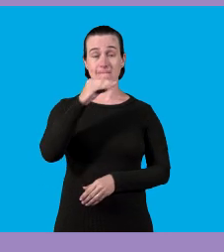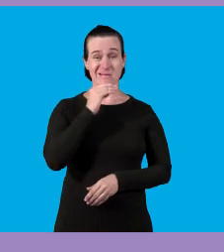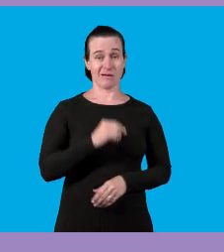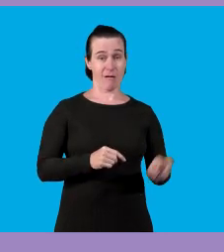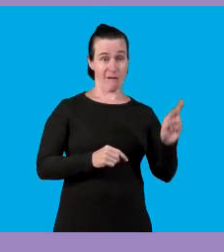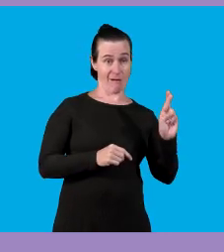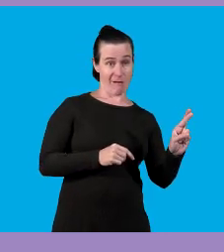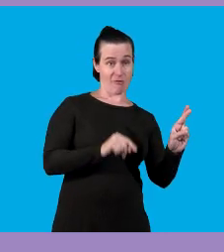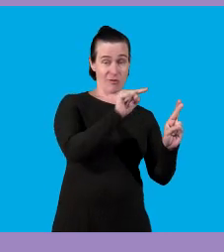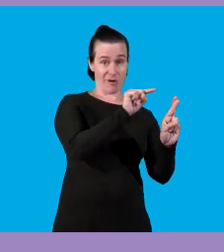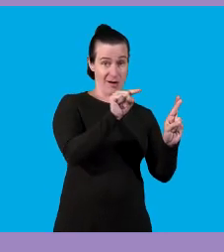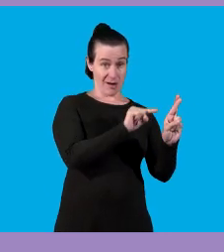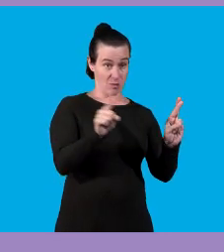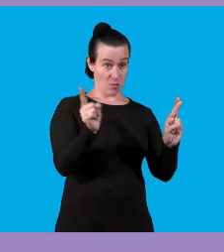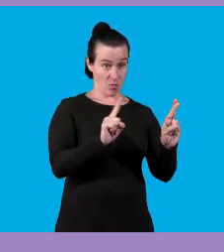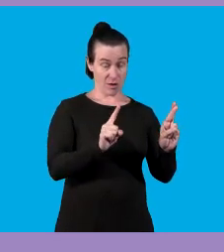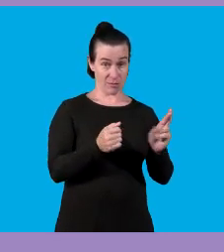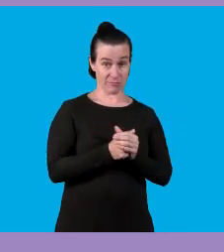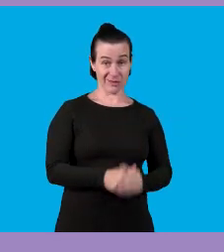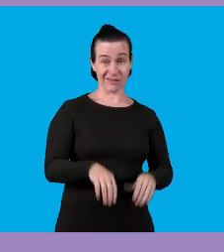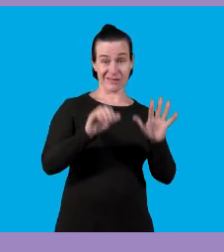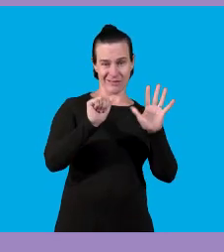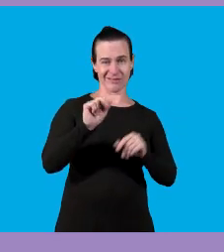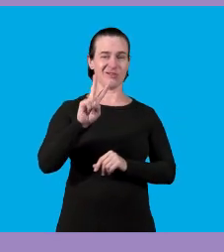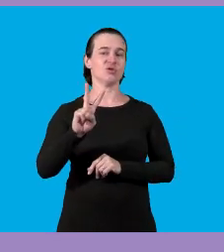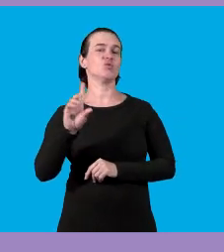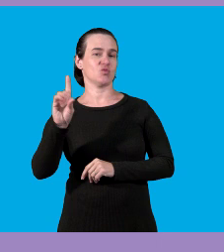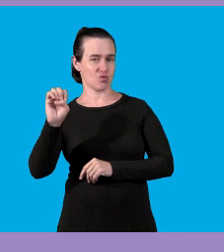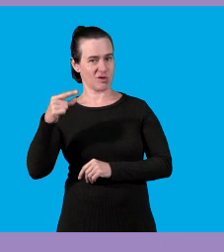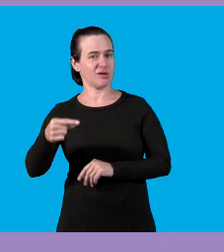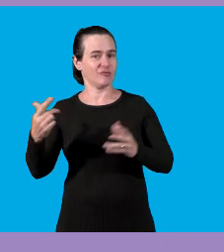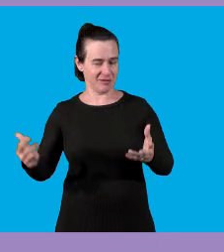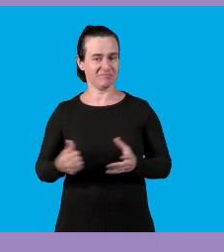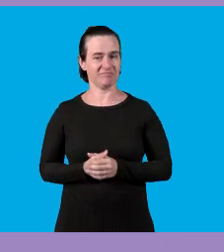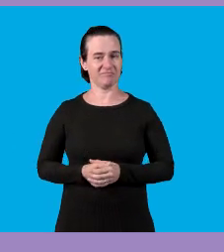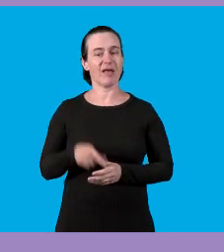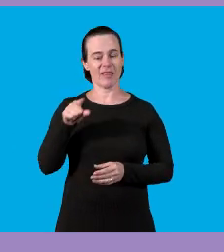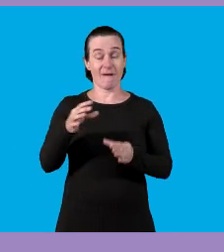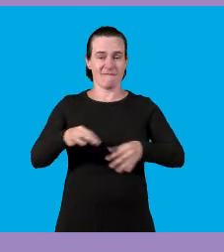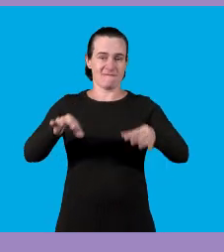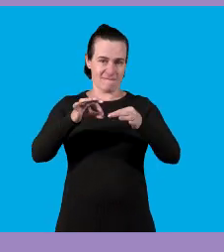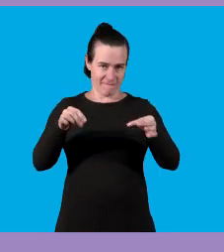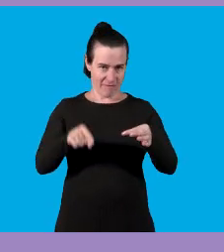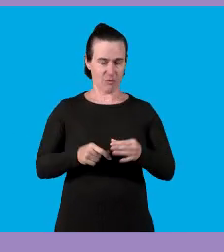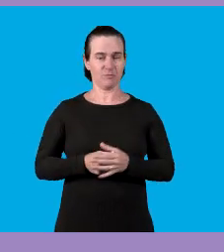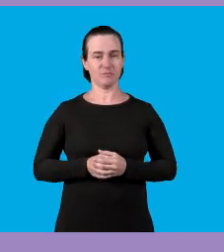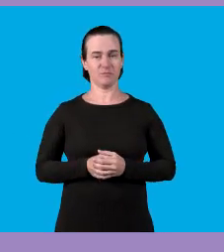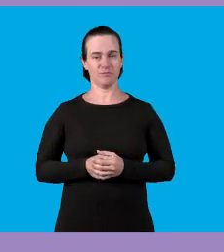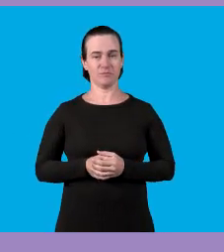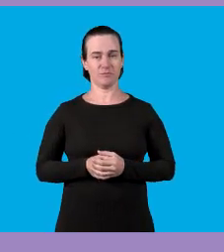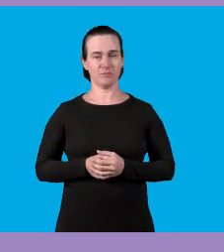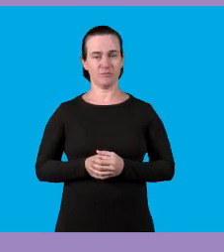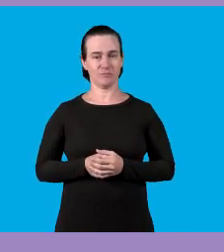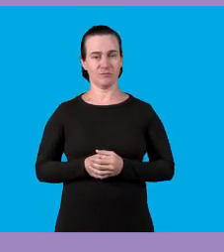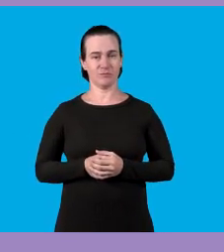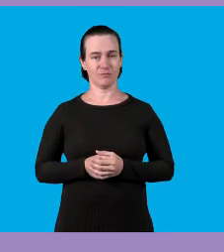angle R equals to 62 degrees. That is our value of angle R.